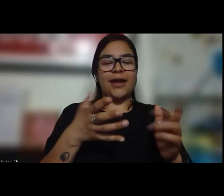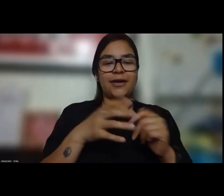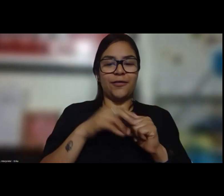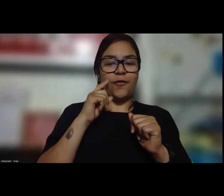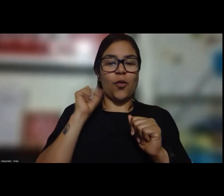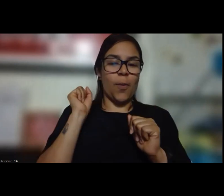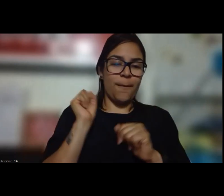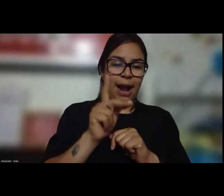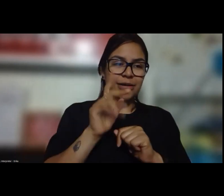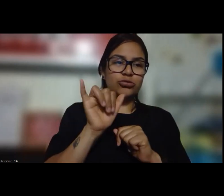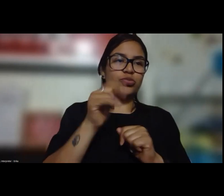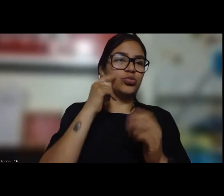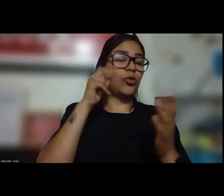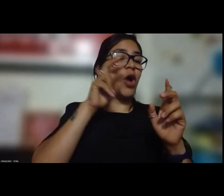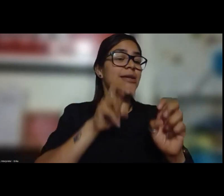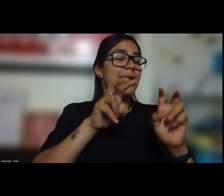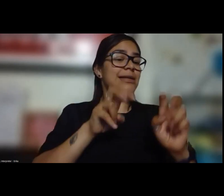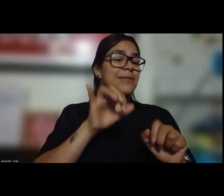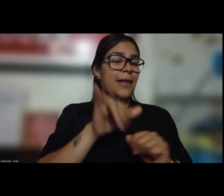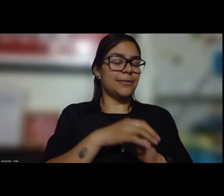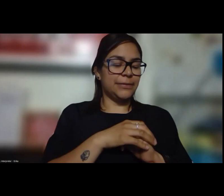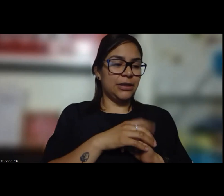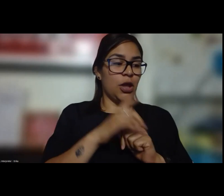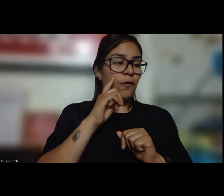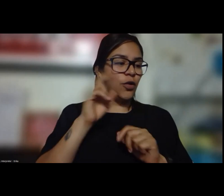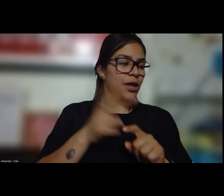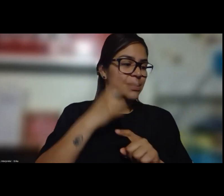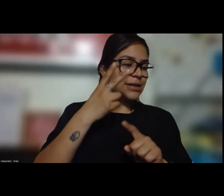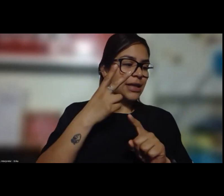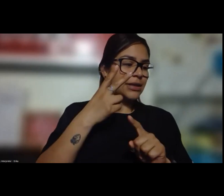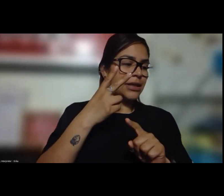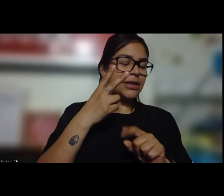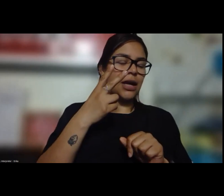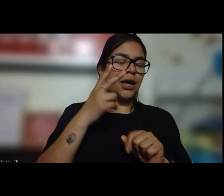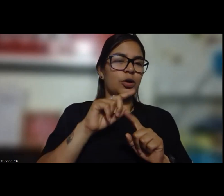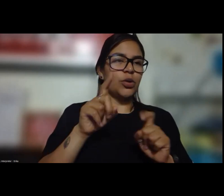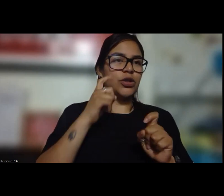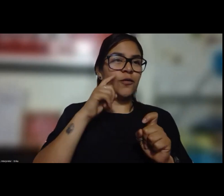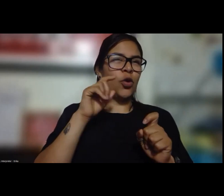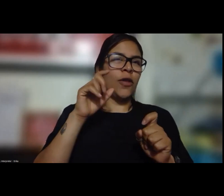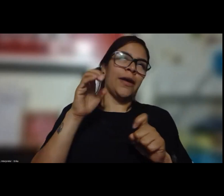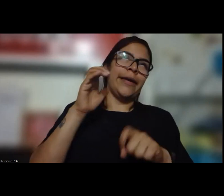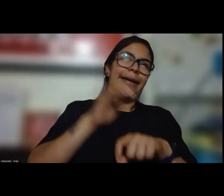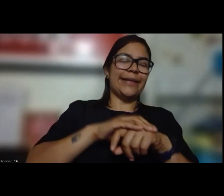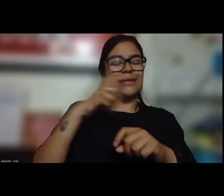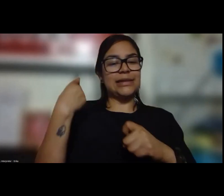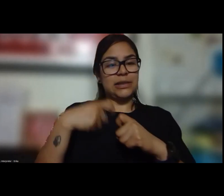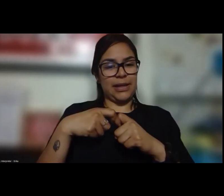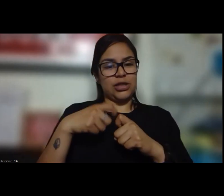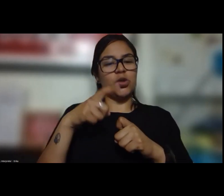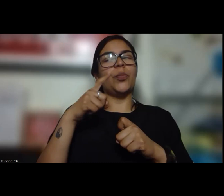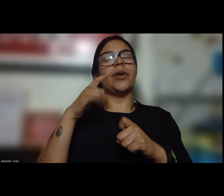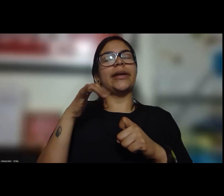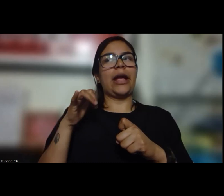for assessment. Regarding your second question about the English and Spanish, so CDA did purchase this through the